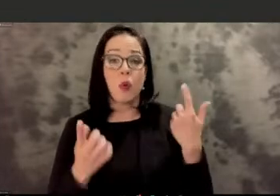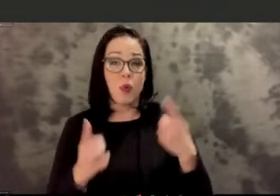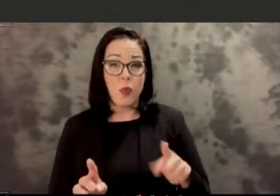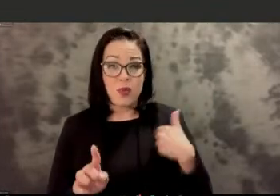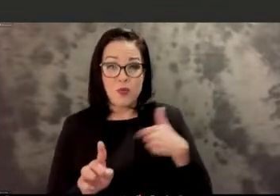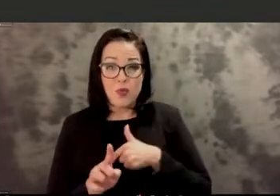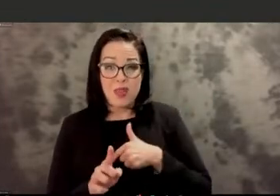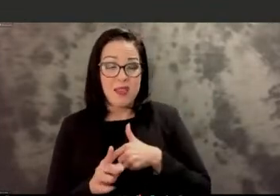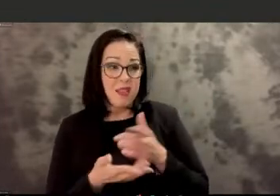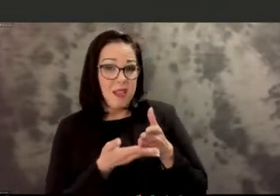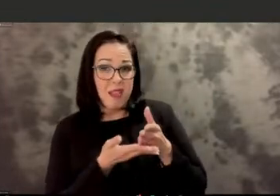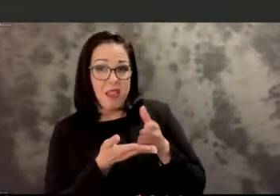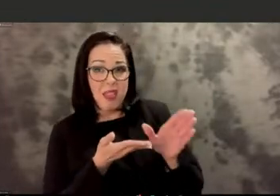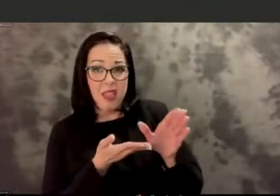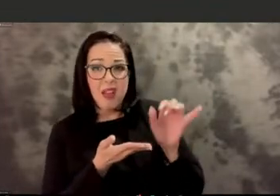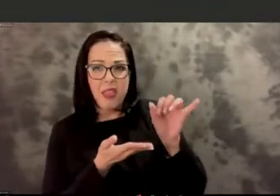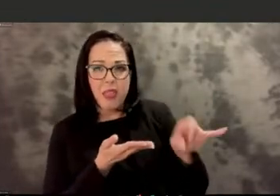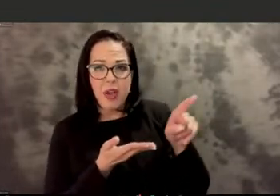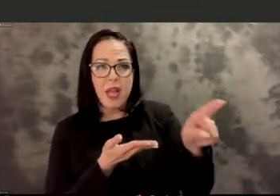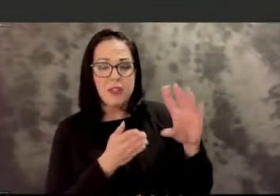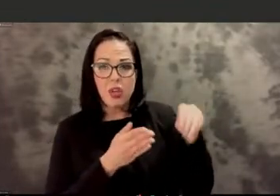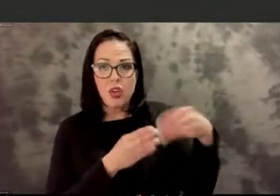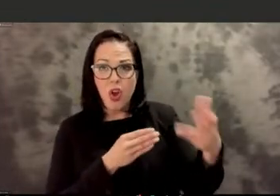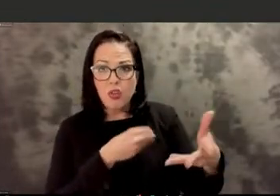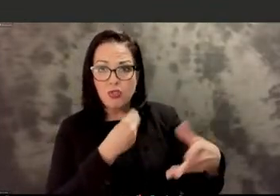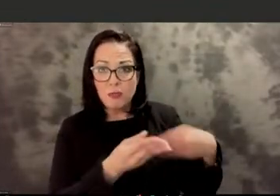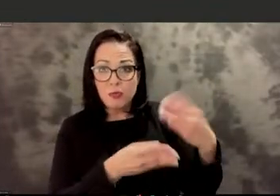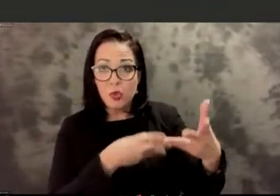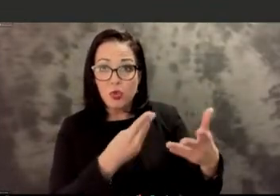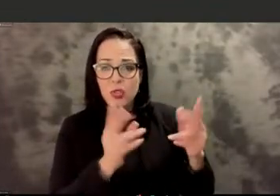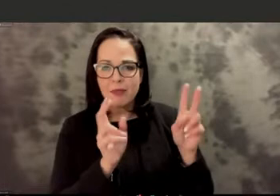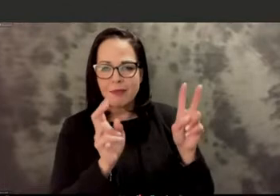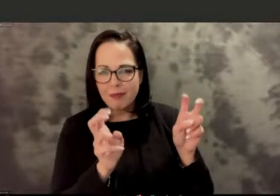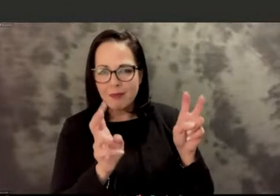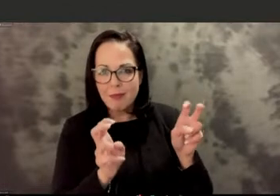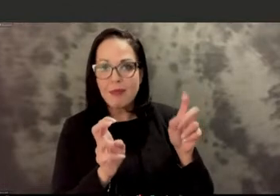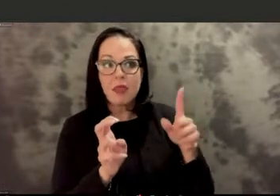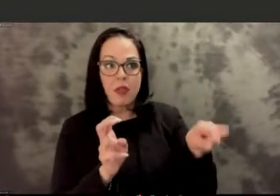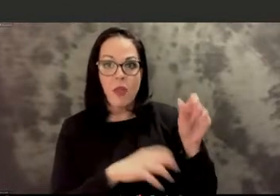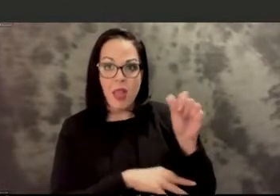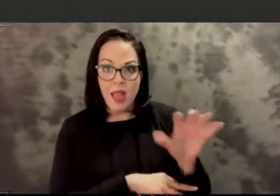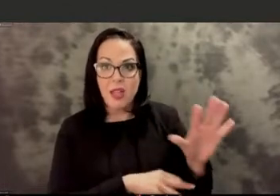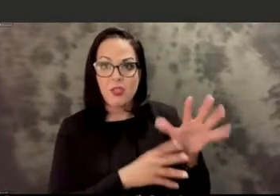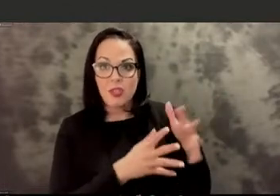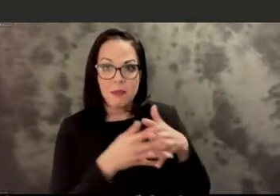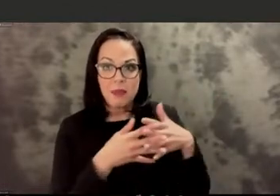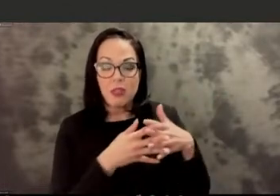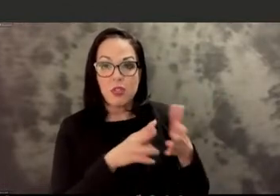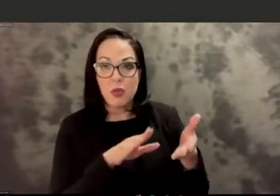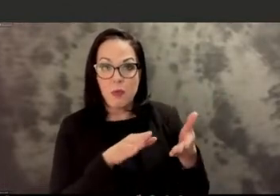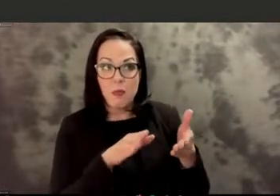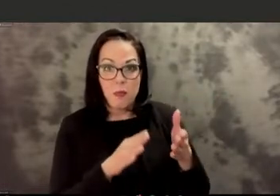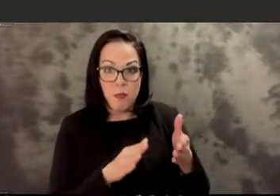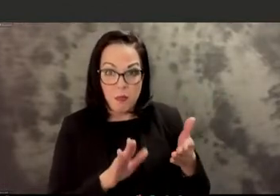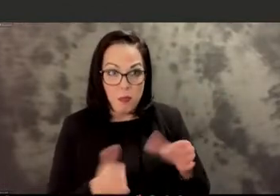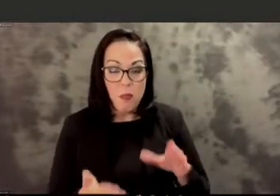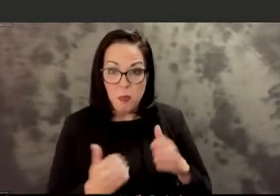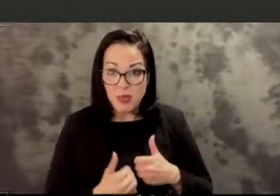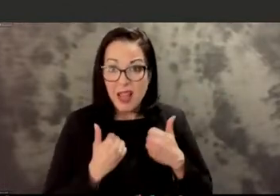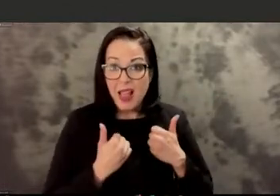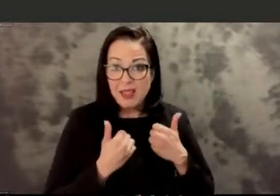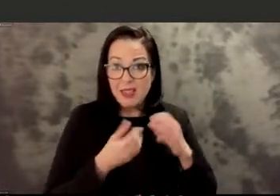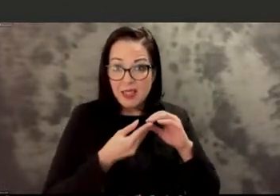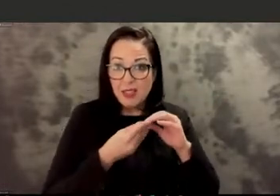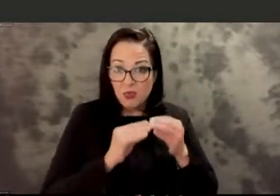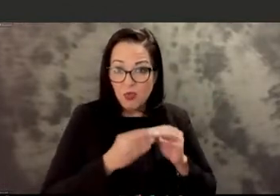marginalize the contribution, so to speak, of Asian American mortality to overall mortality